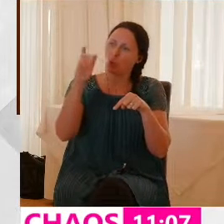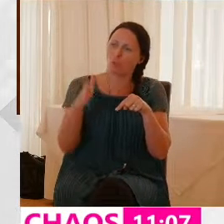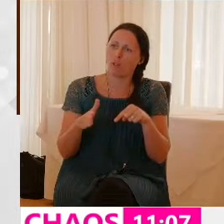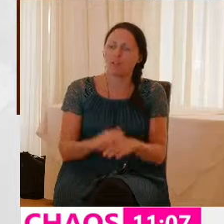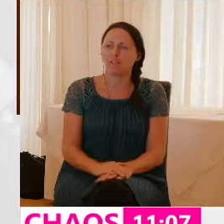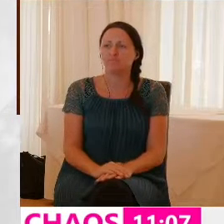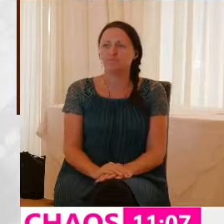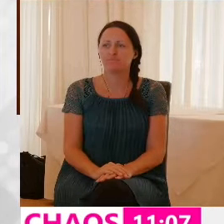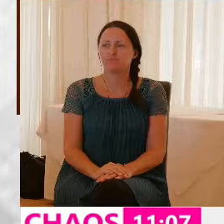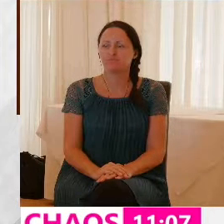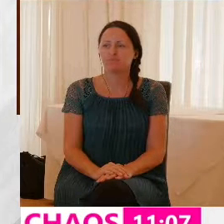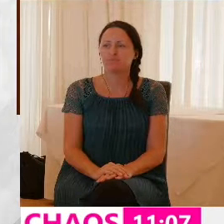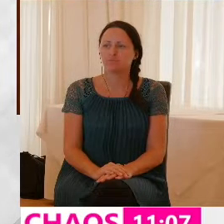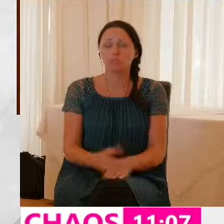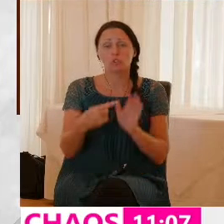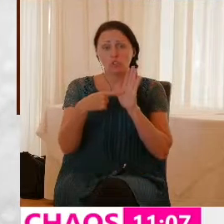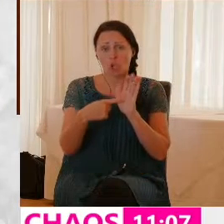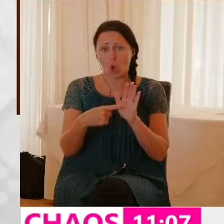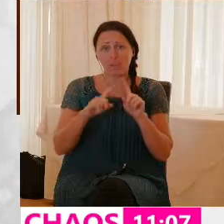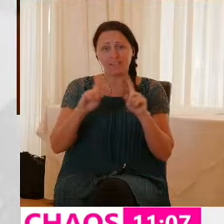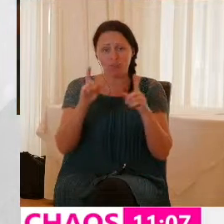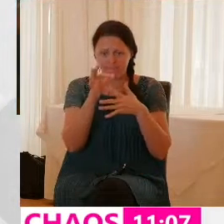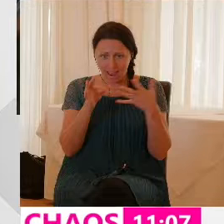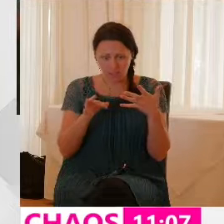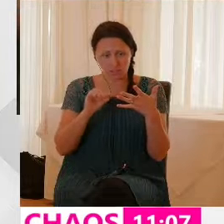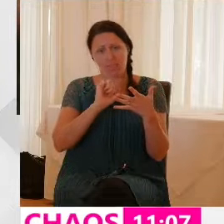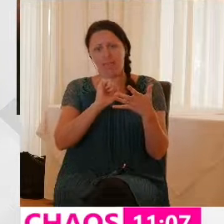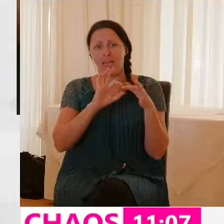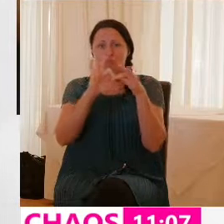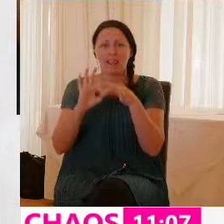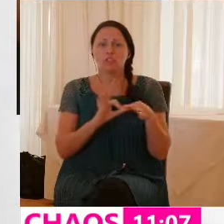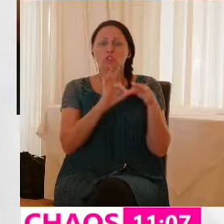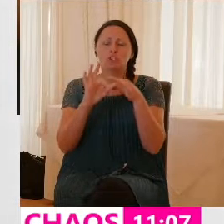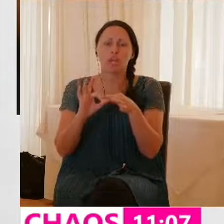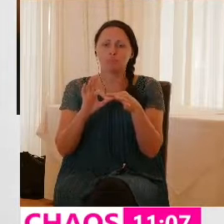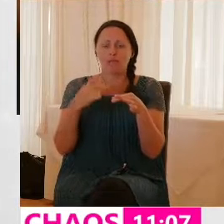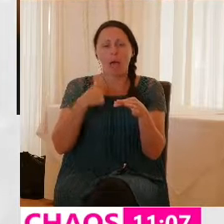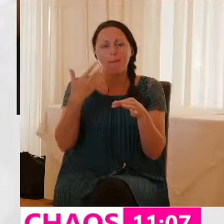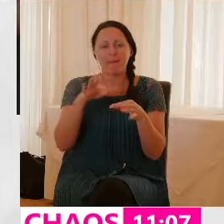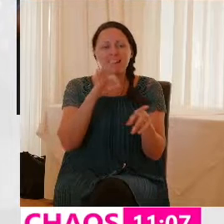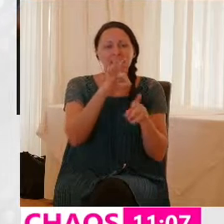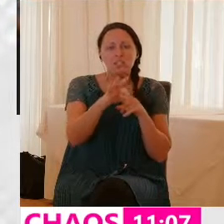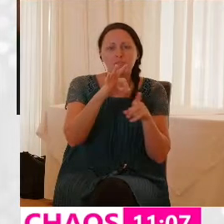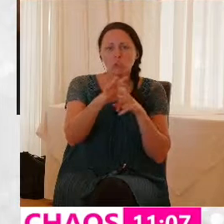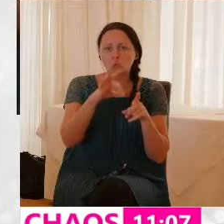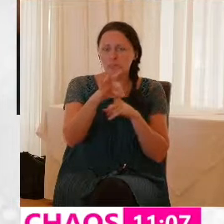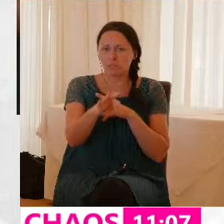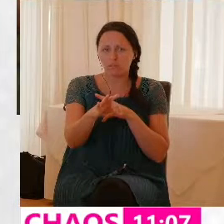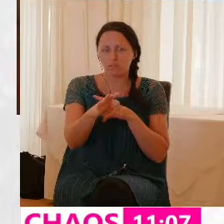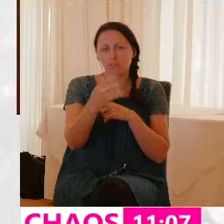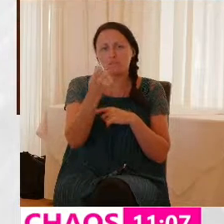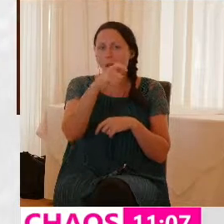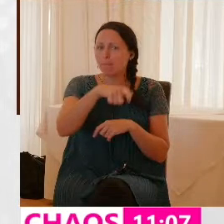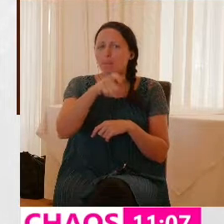reveal that factors and the relationships, I did a couple of interviews with people. At first, we were